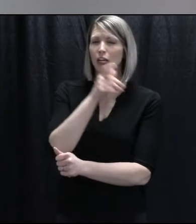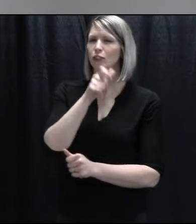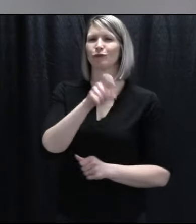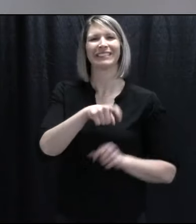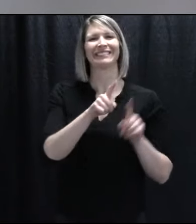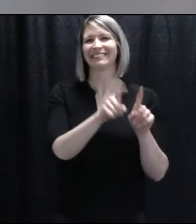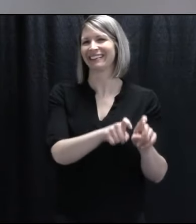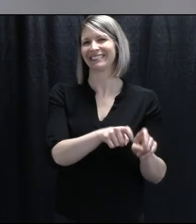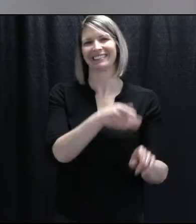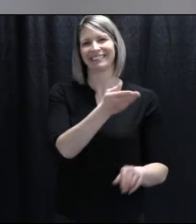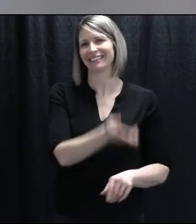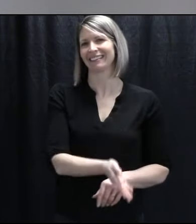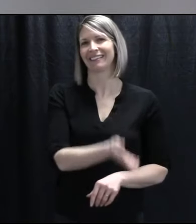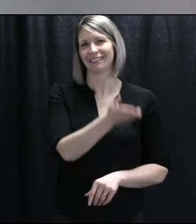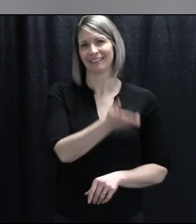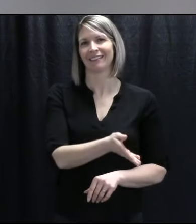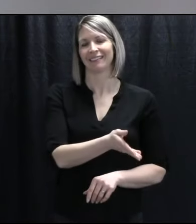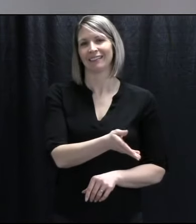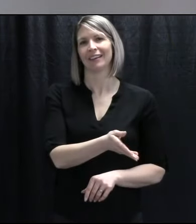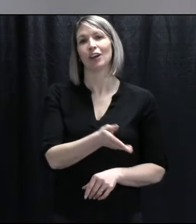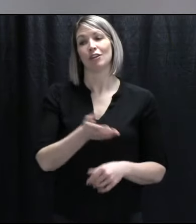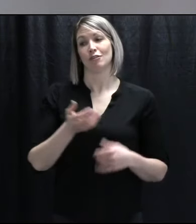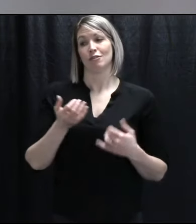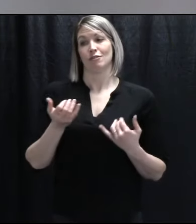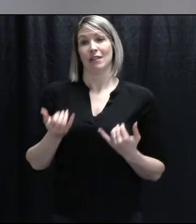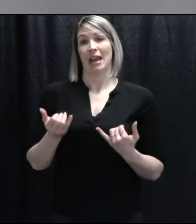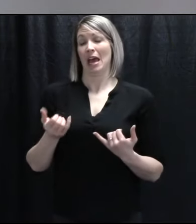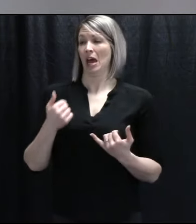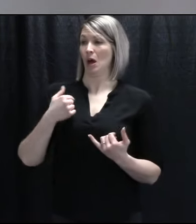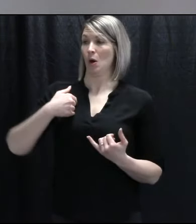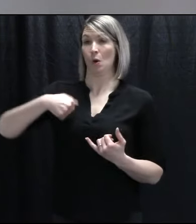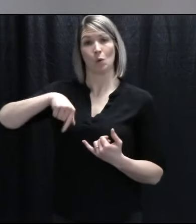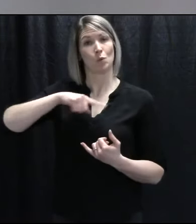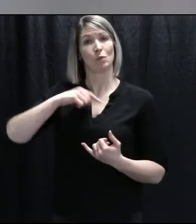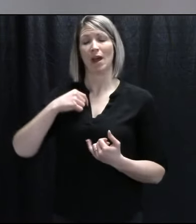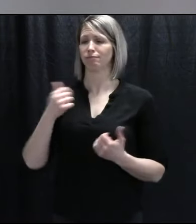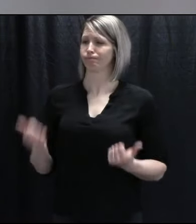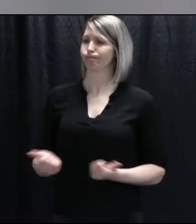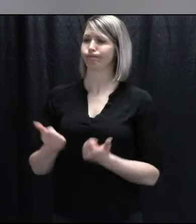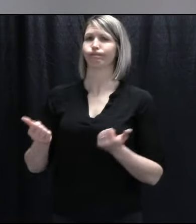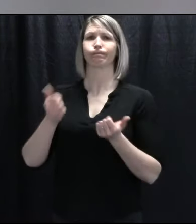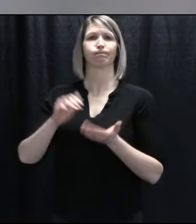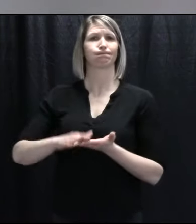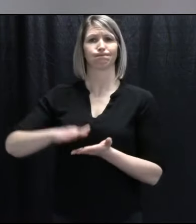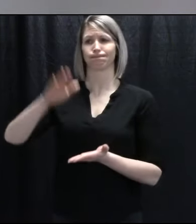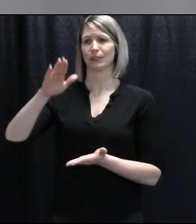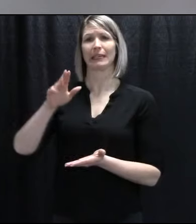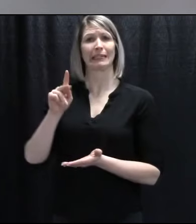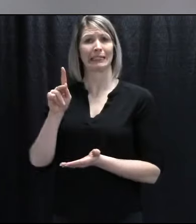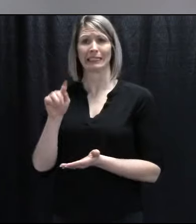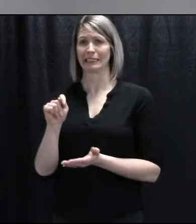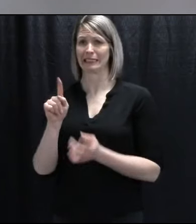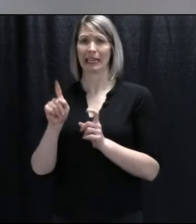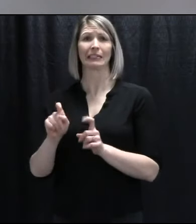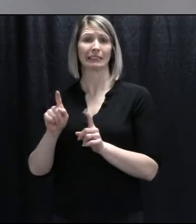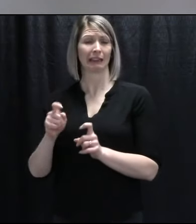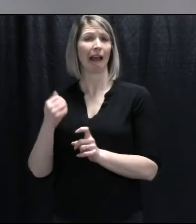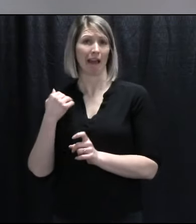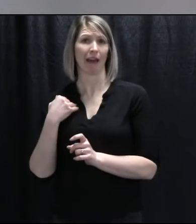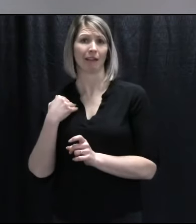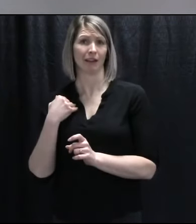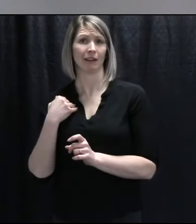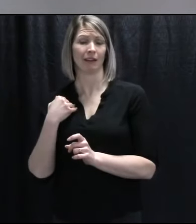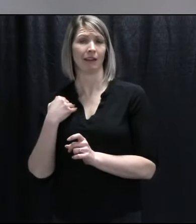labs to ensure our capacity there is adequate and will be expandable to meet any